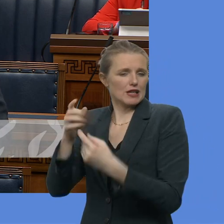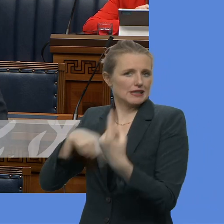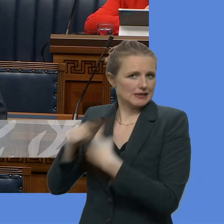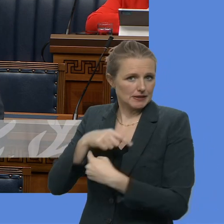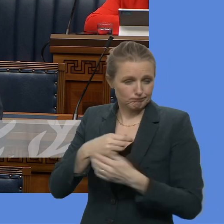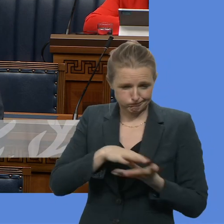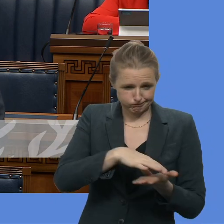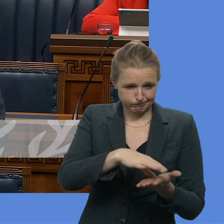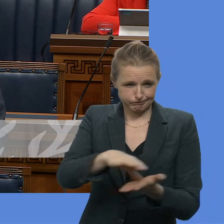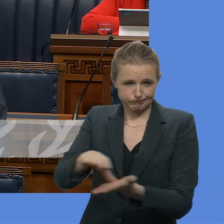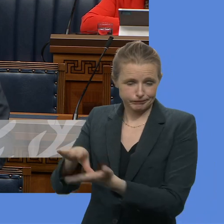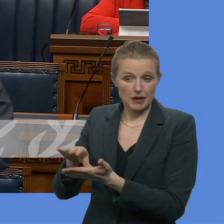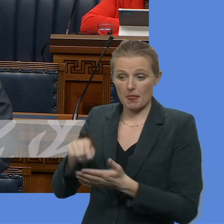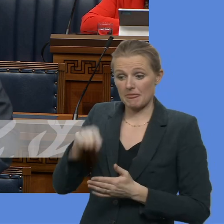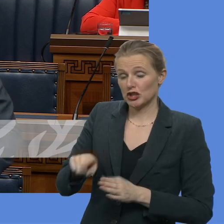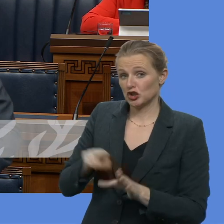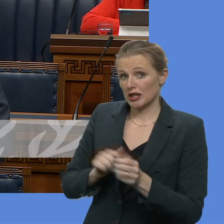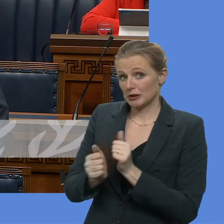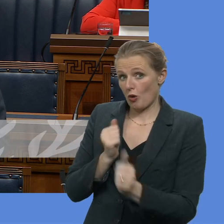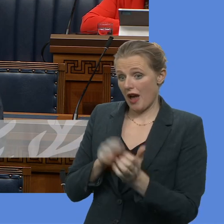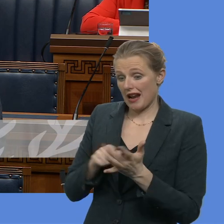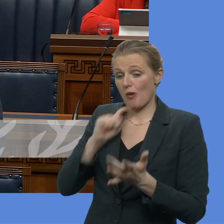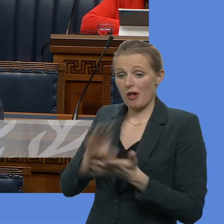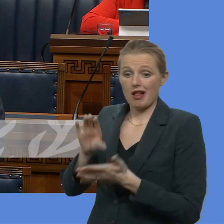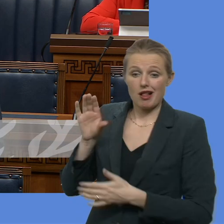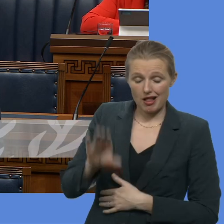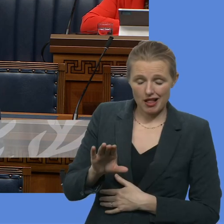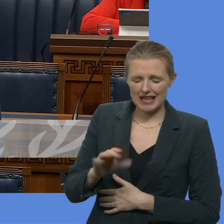This year, Sport NI will have invested